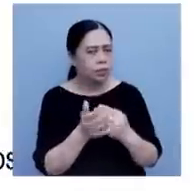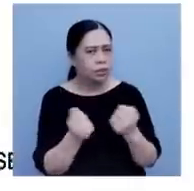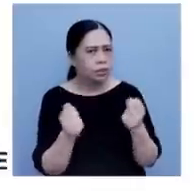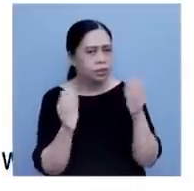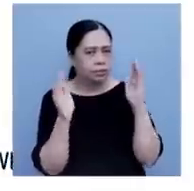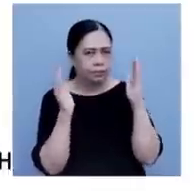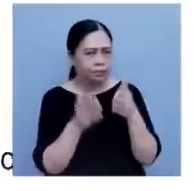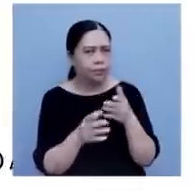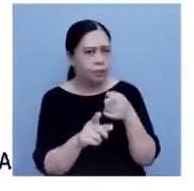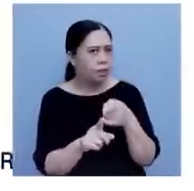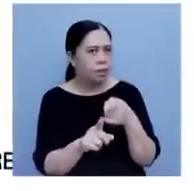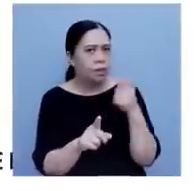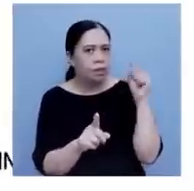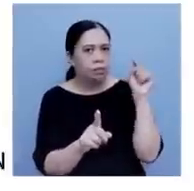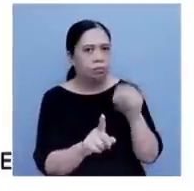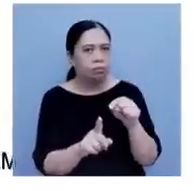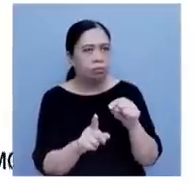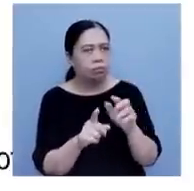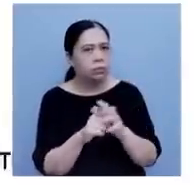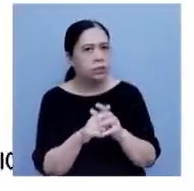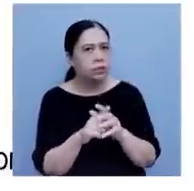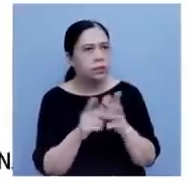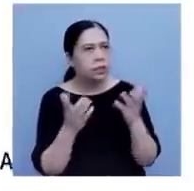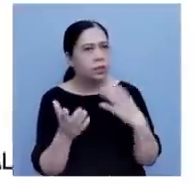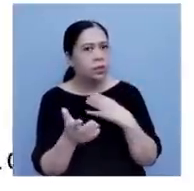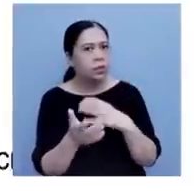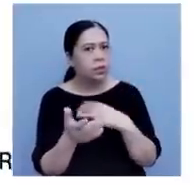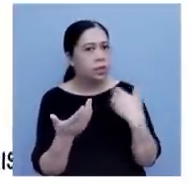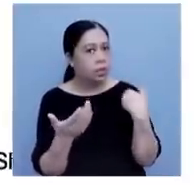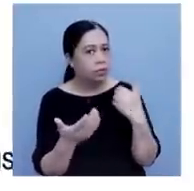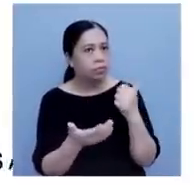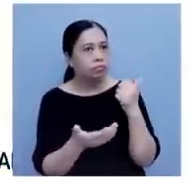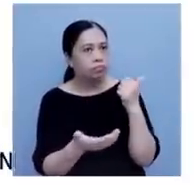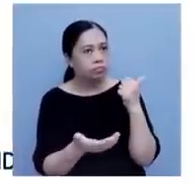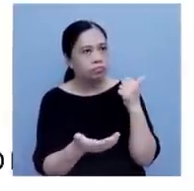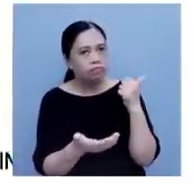here, Congresswoman. Congress has the power of the purse.